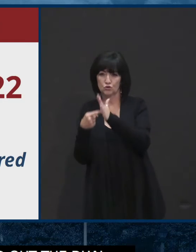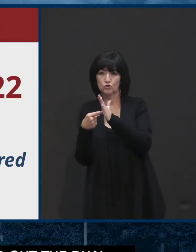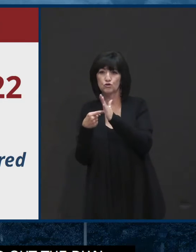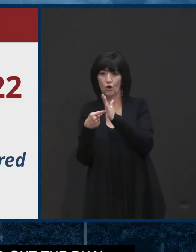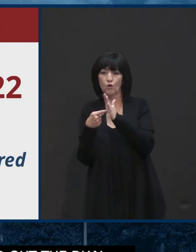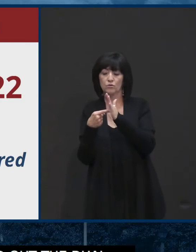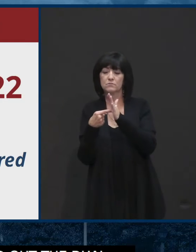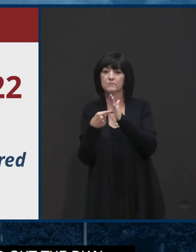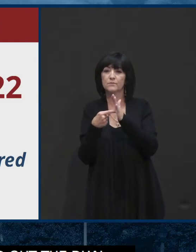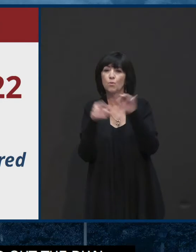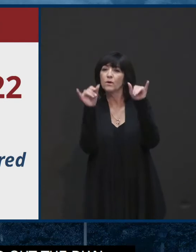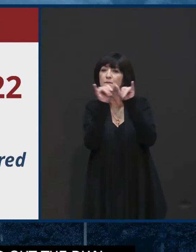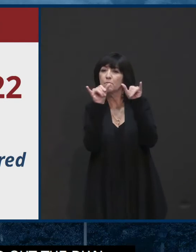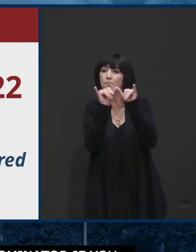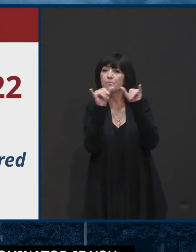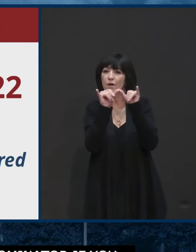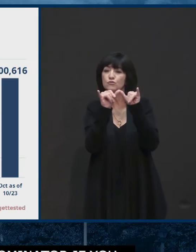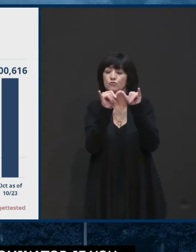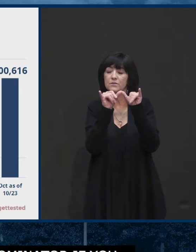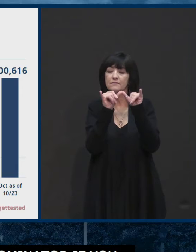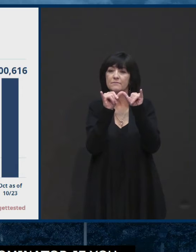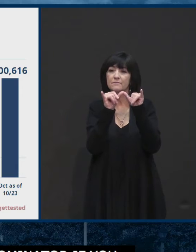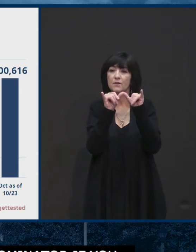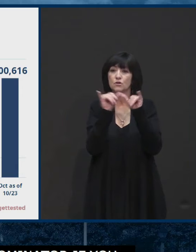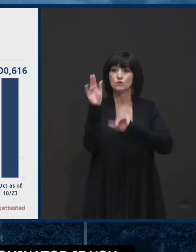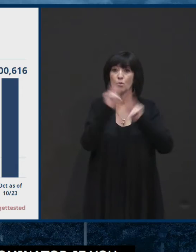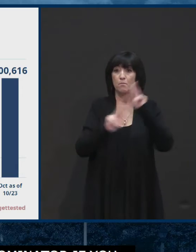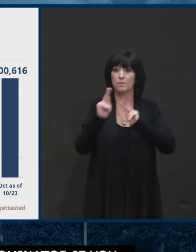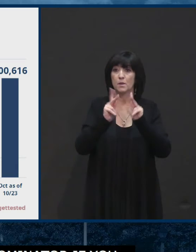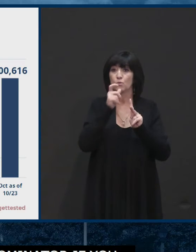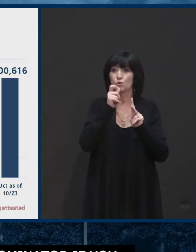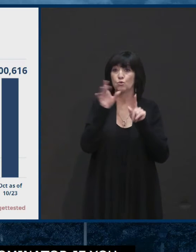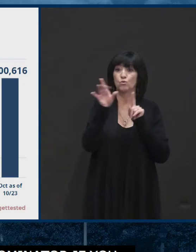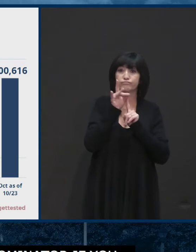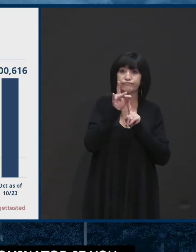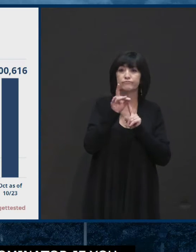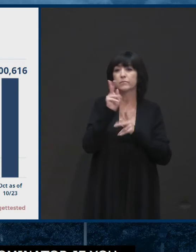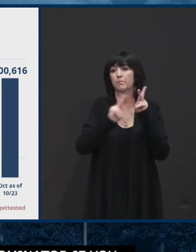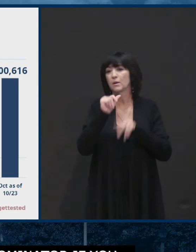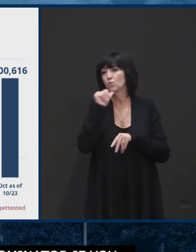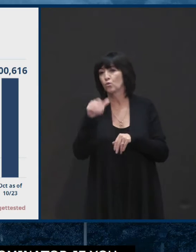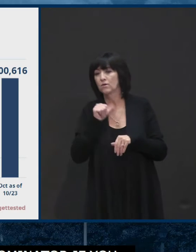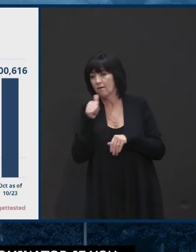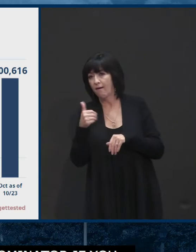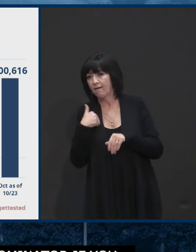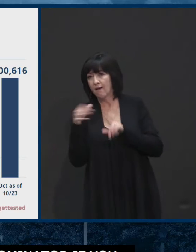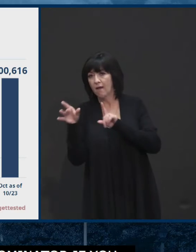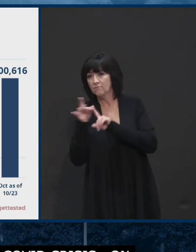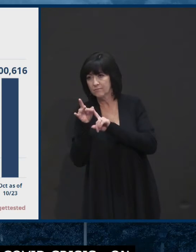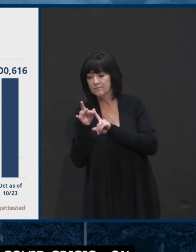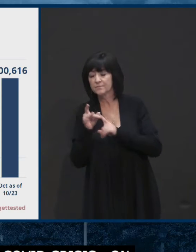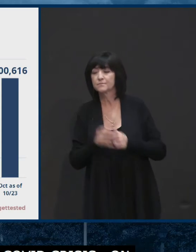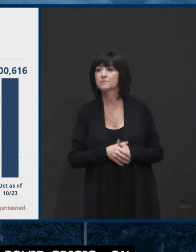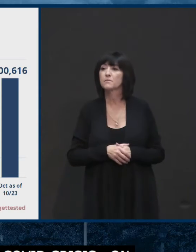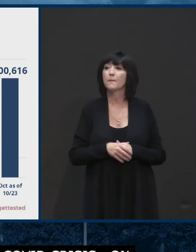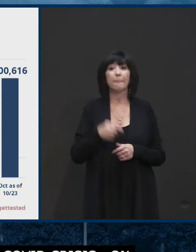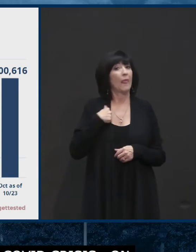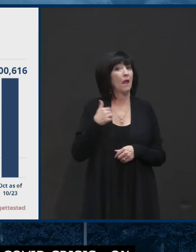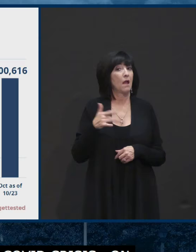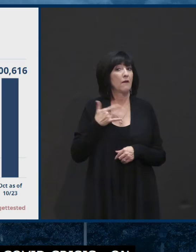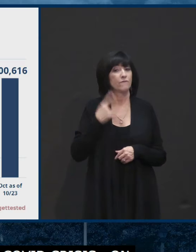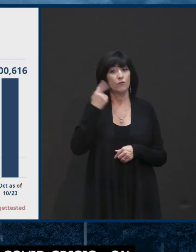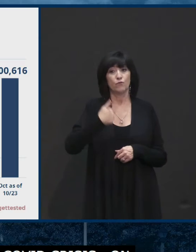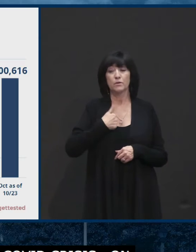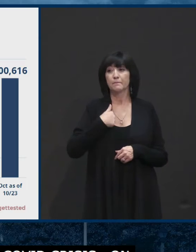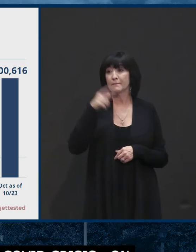beginning of our COVID crisis. On a monthly level, I think this is a great chart here. So we started our